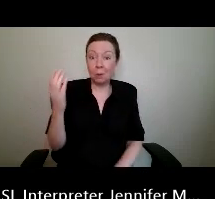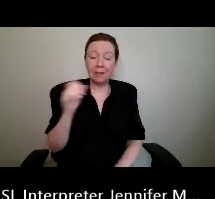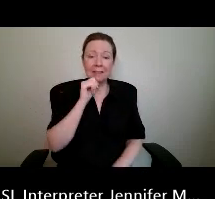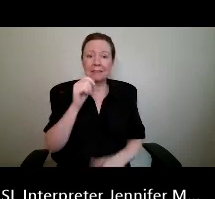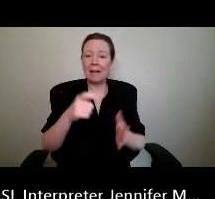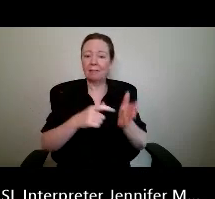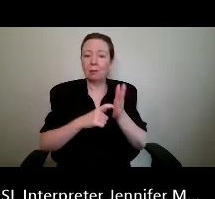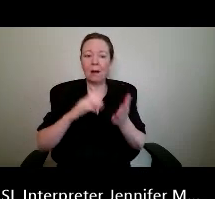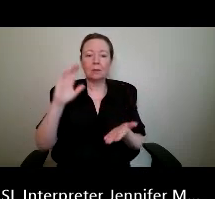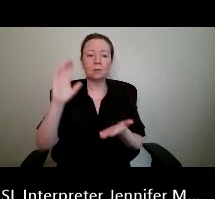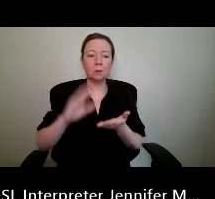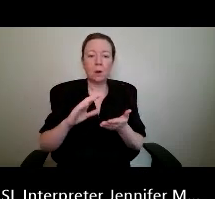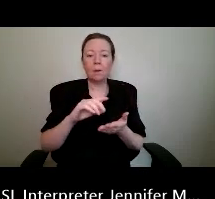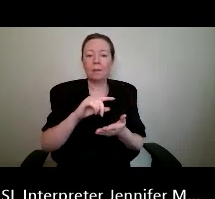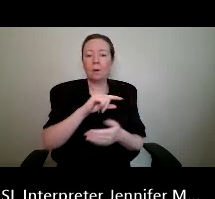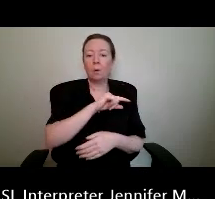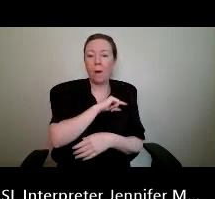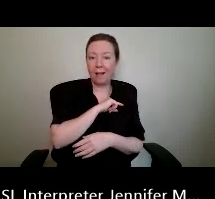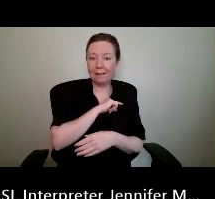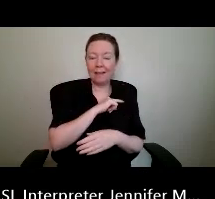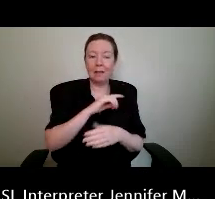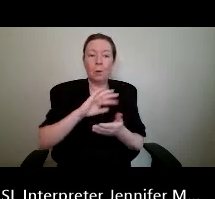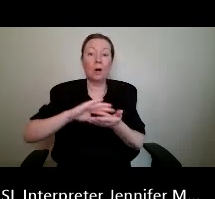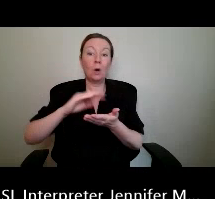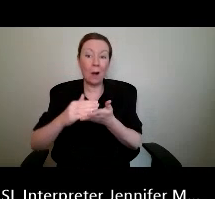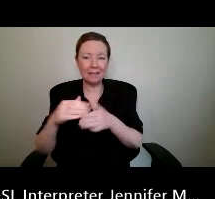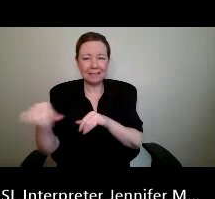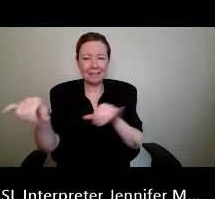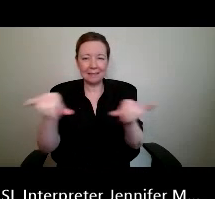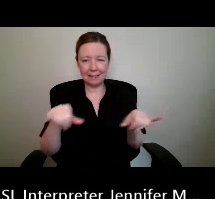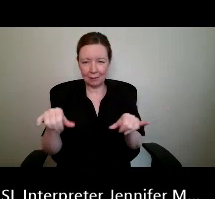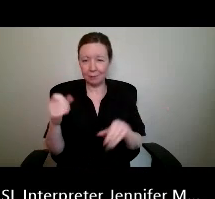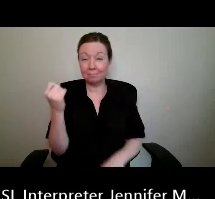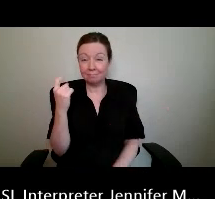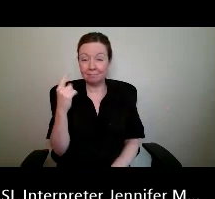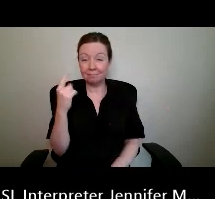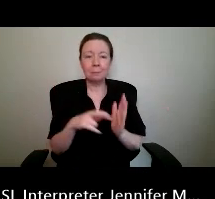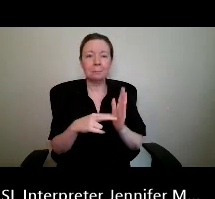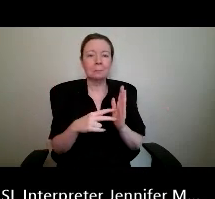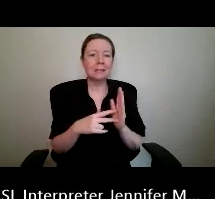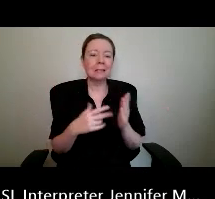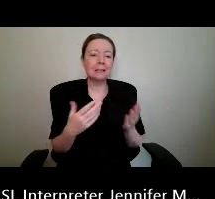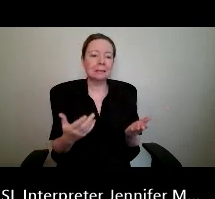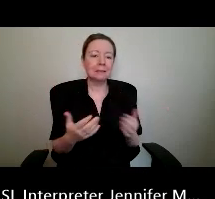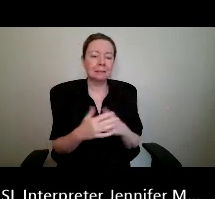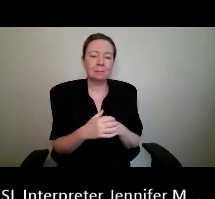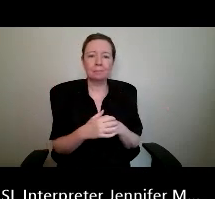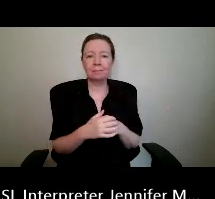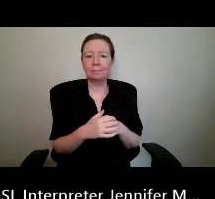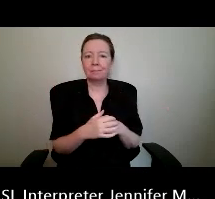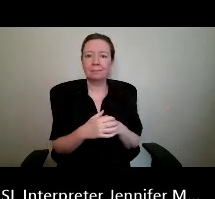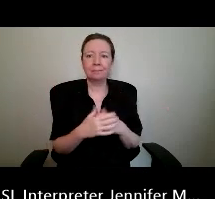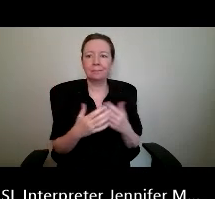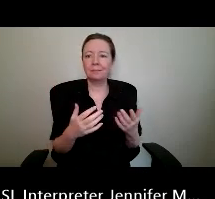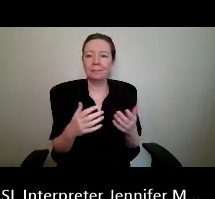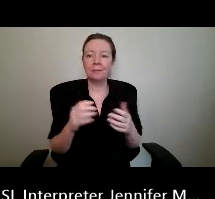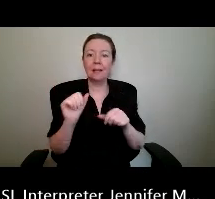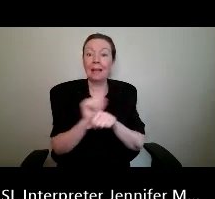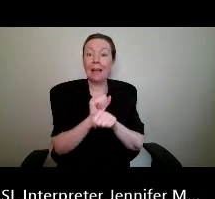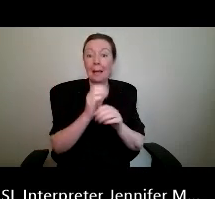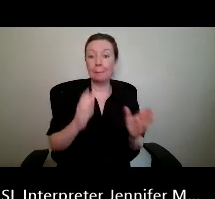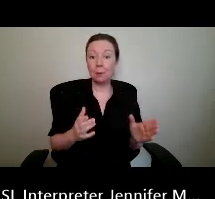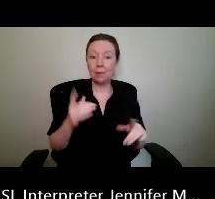the quality or quantity standards in an accommodation. So this would be something like an employee